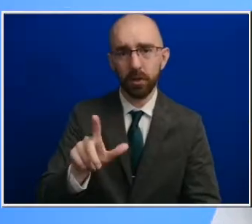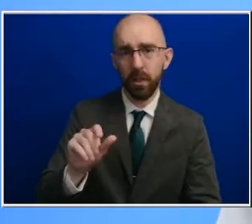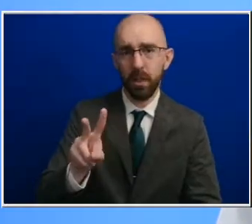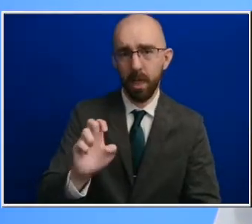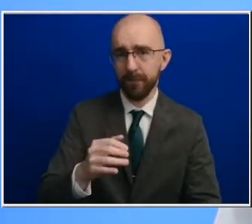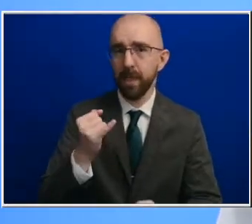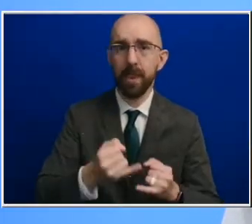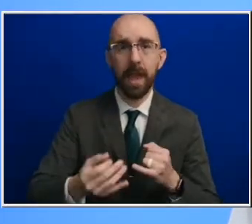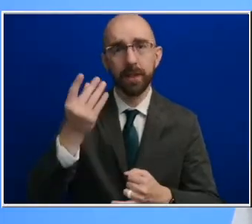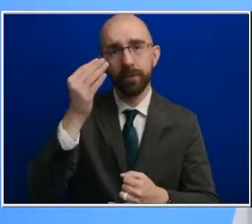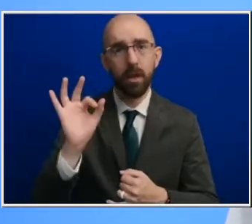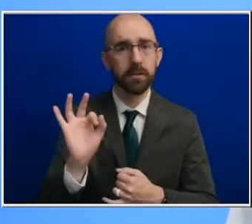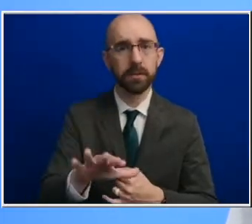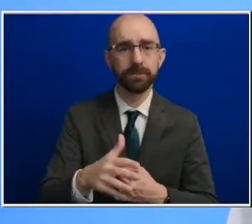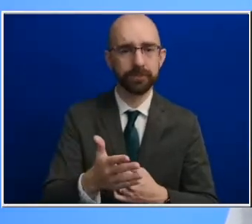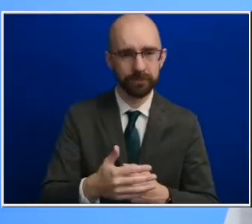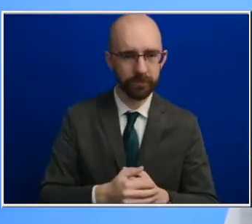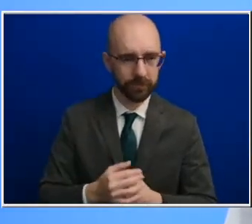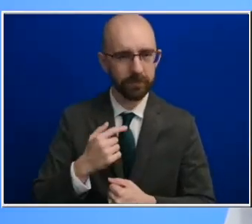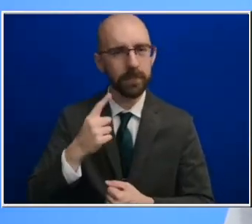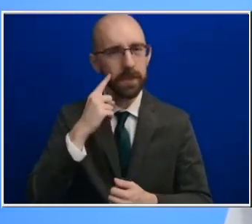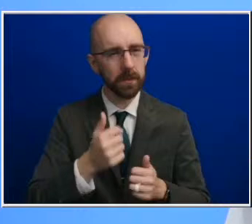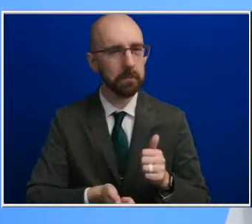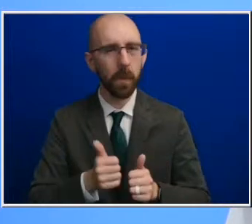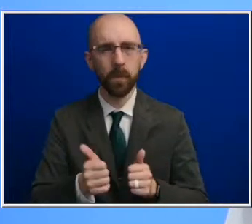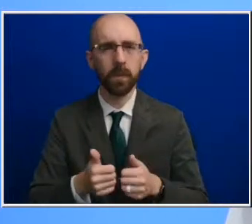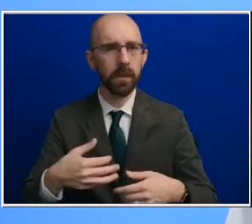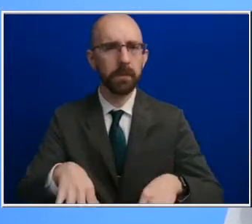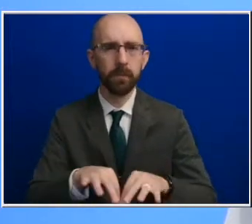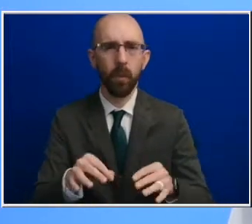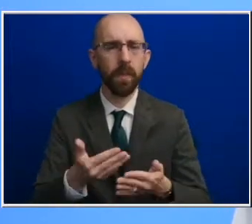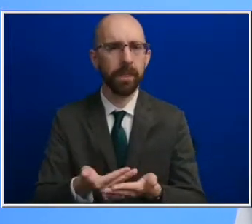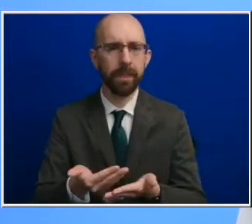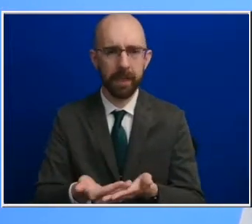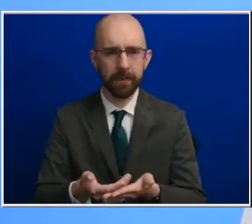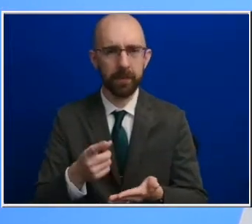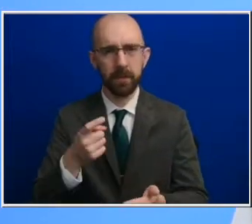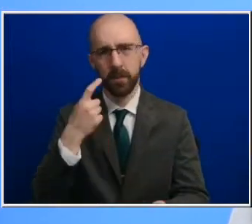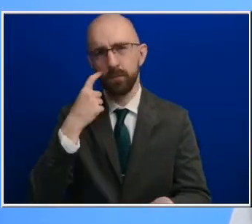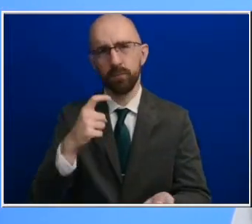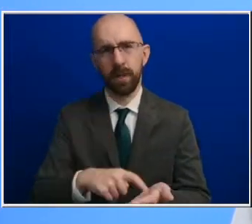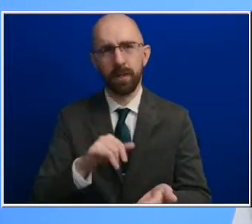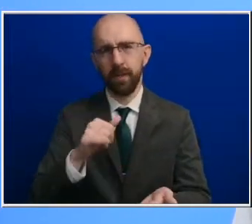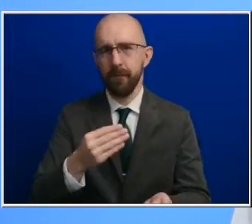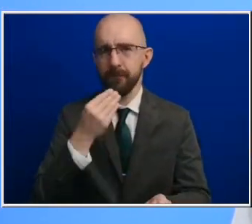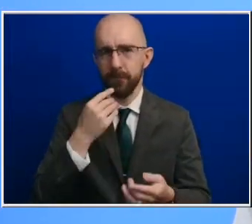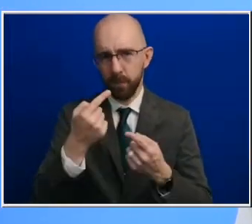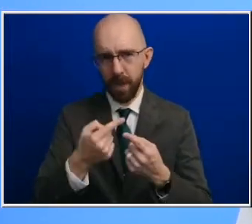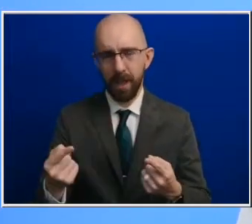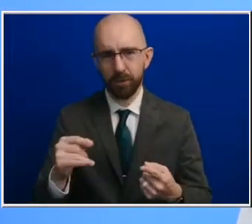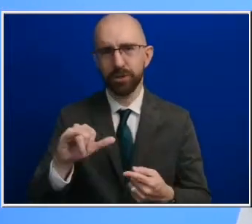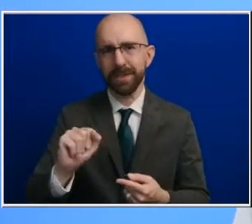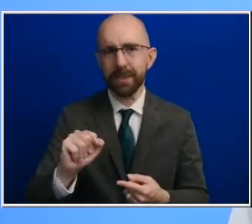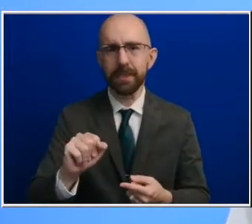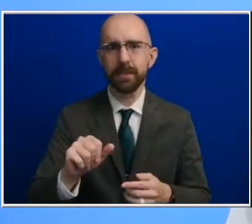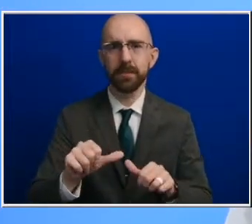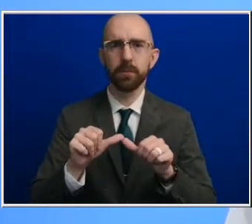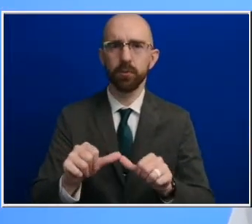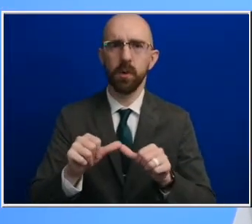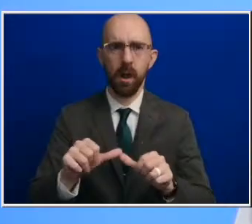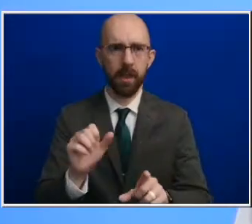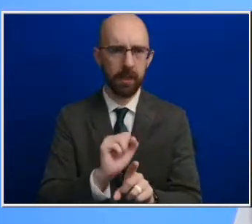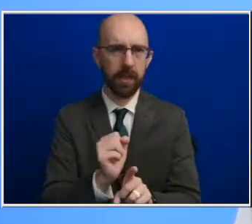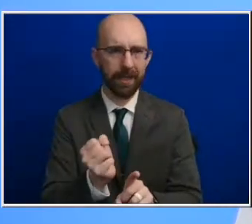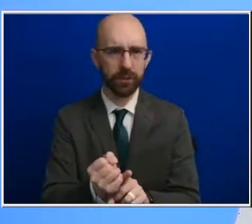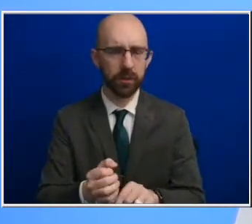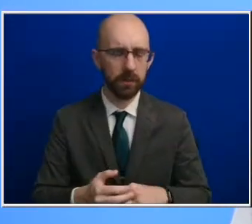Gosh, so I think the most important thing is recognizing that food allergy is a chronic condition. Knowing